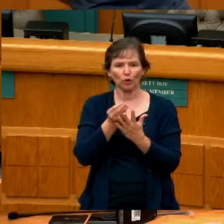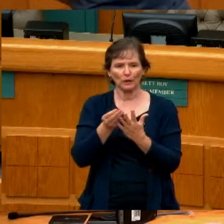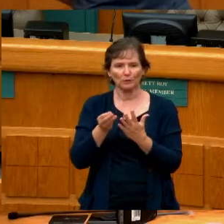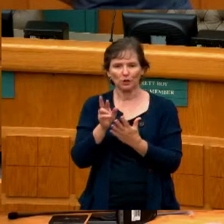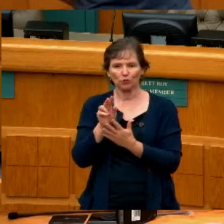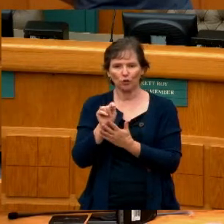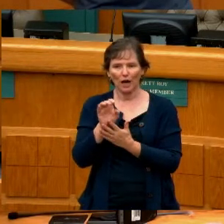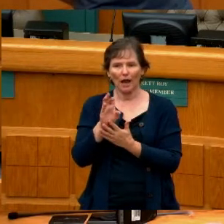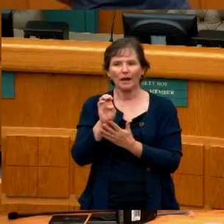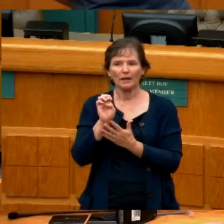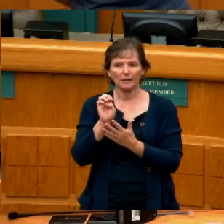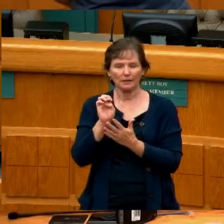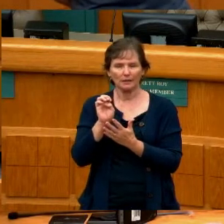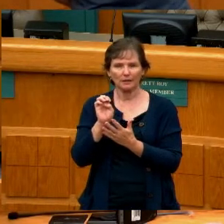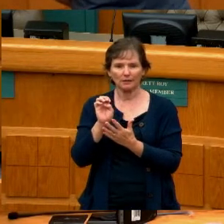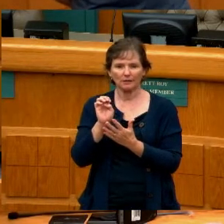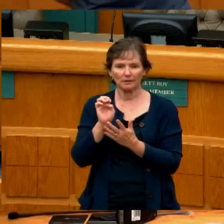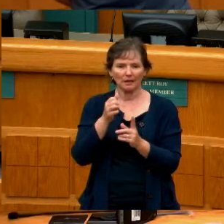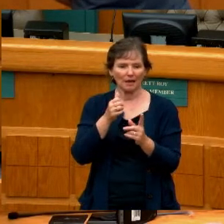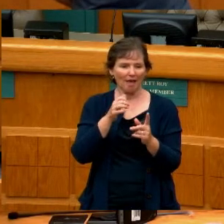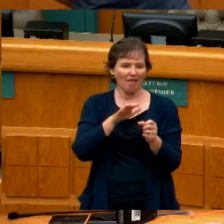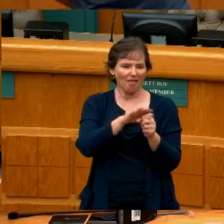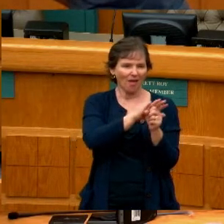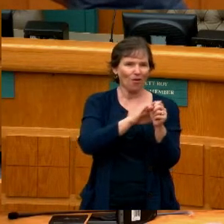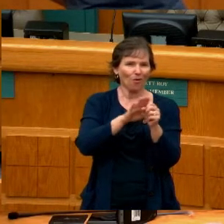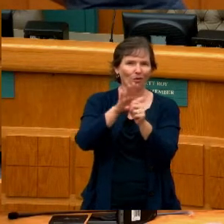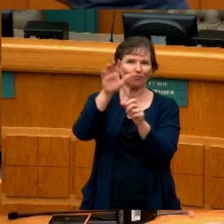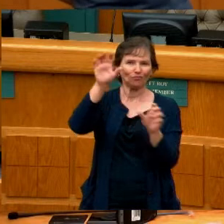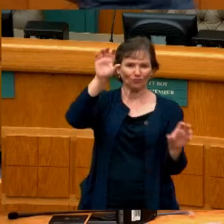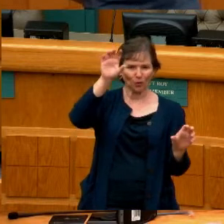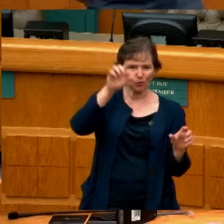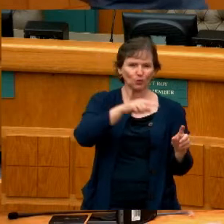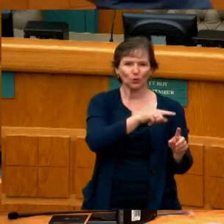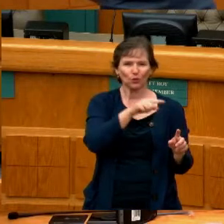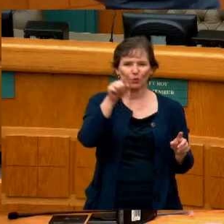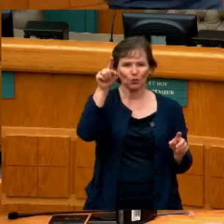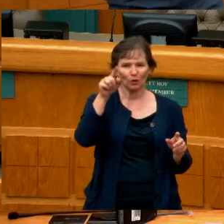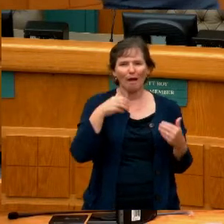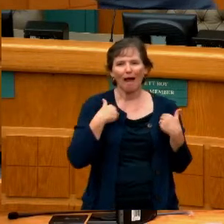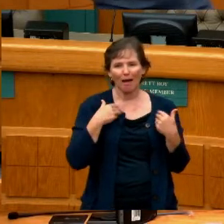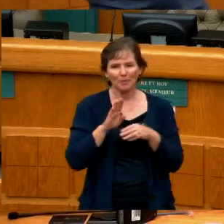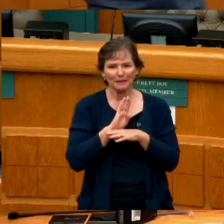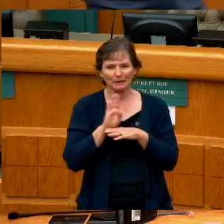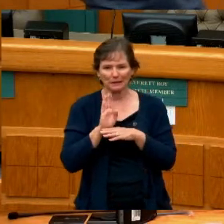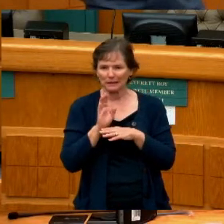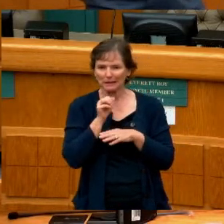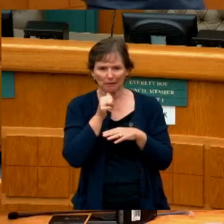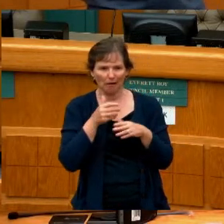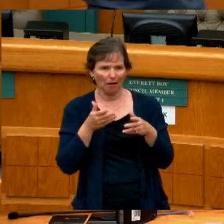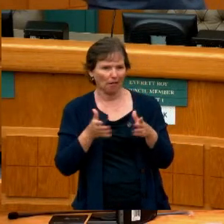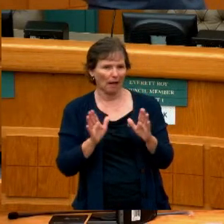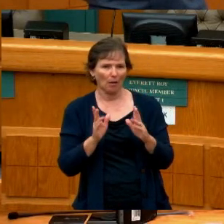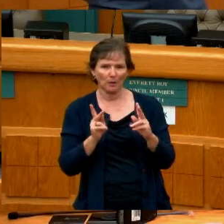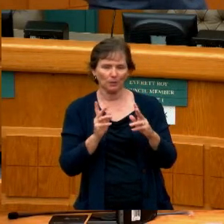is below 1. They're in a different phase of open Texas than we are. They're down